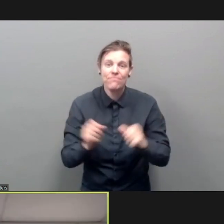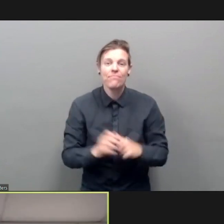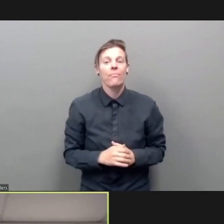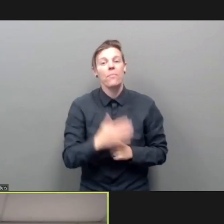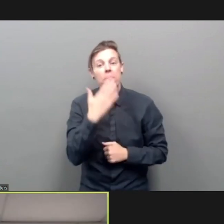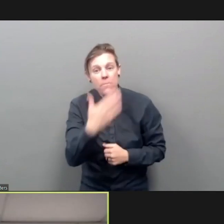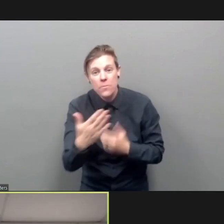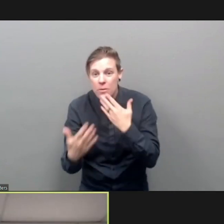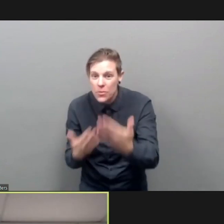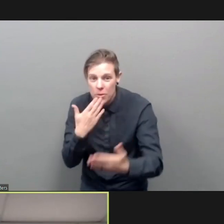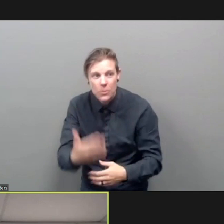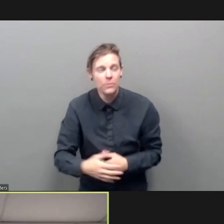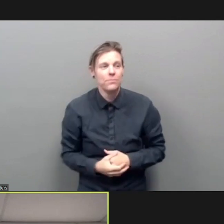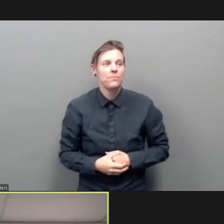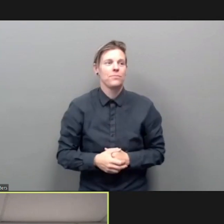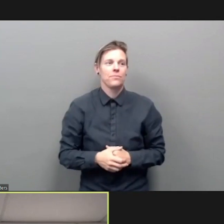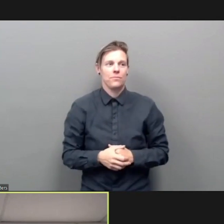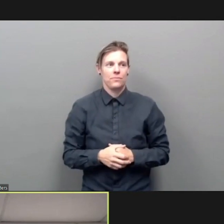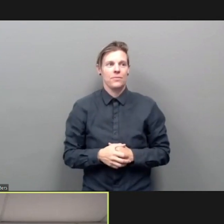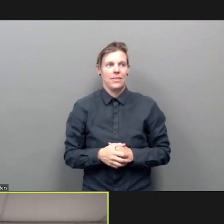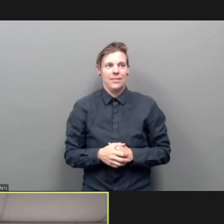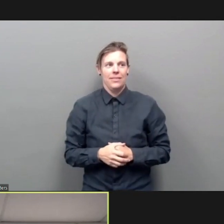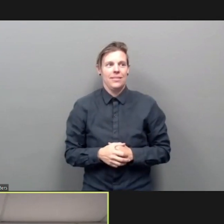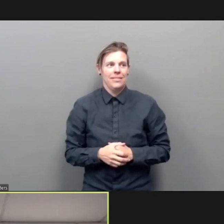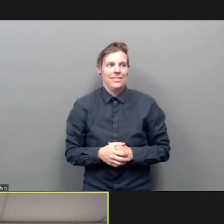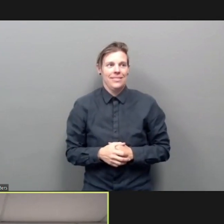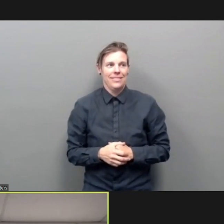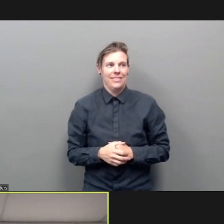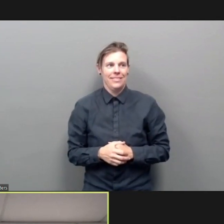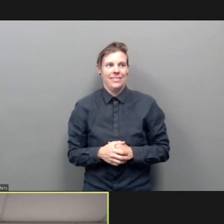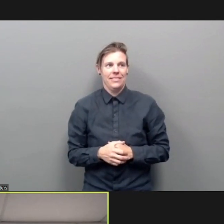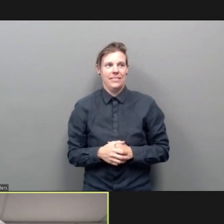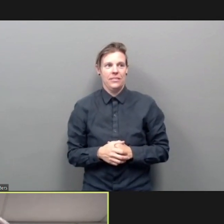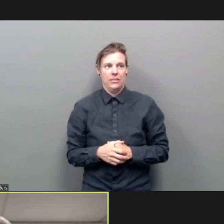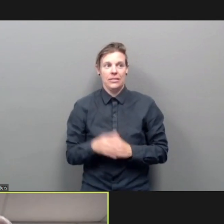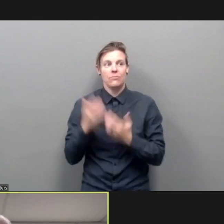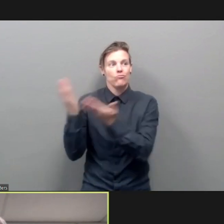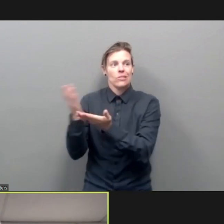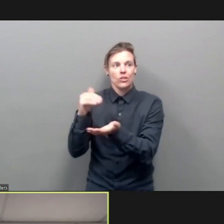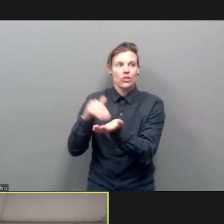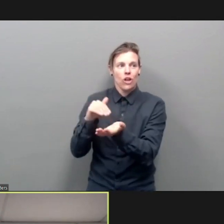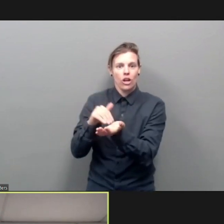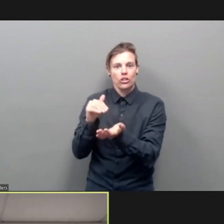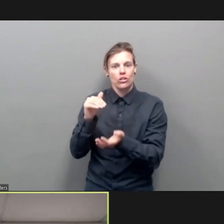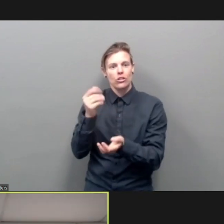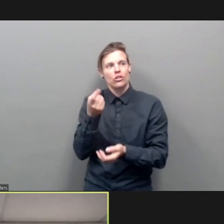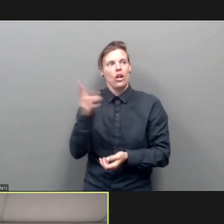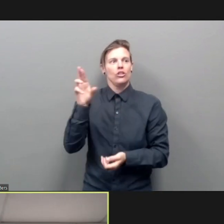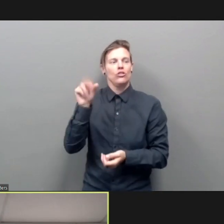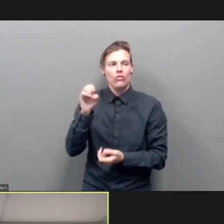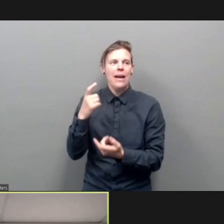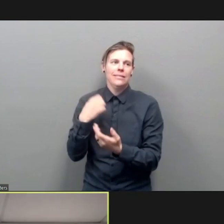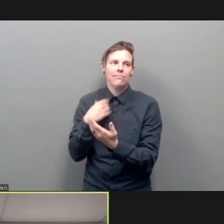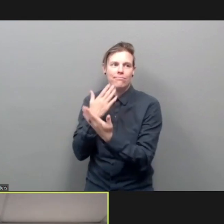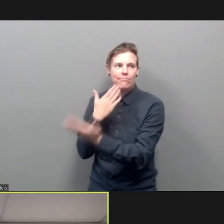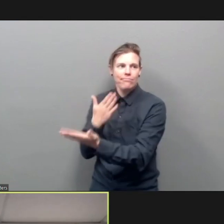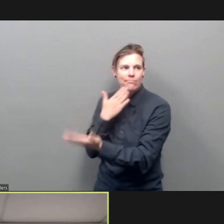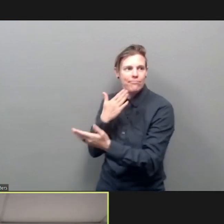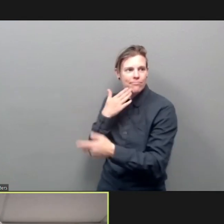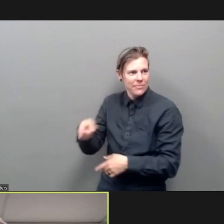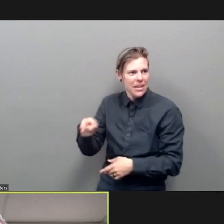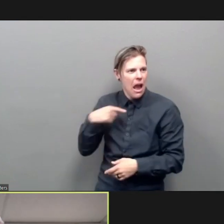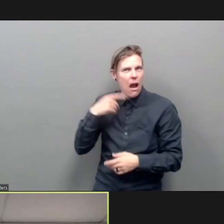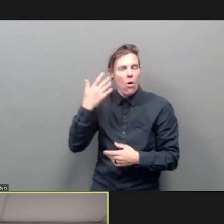here, Governor. I'm having early pandemic deja vu, seeing you here and having you at our press conference, and you're welcome